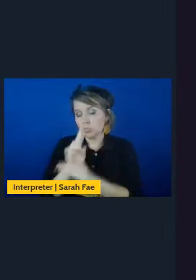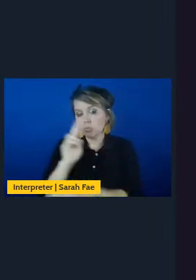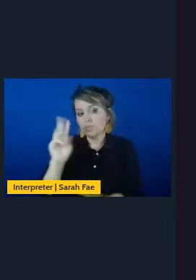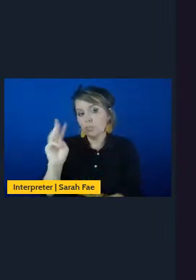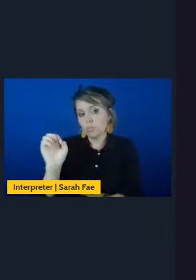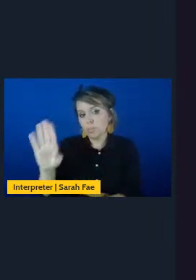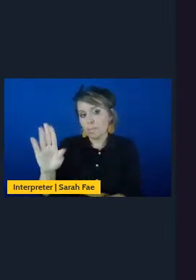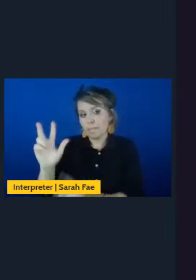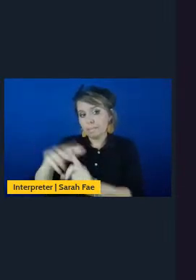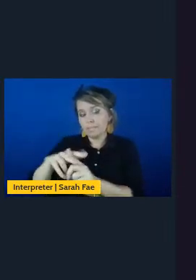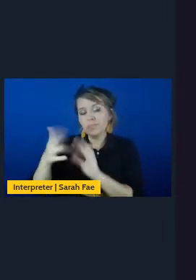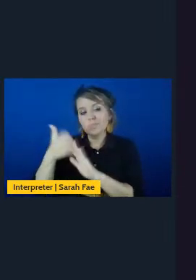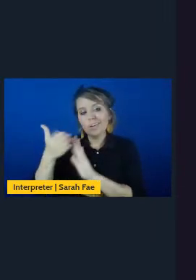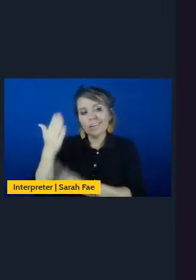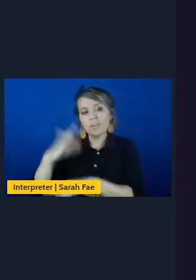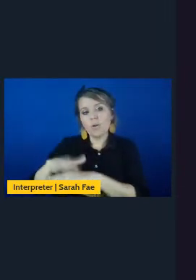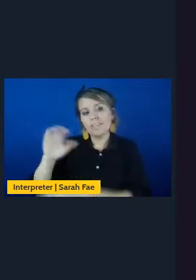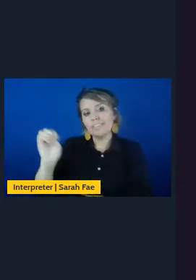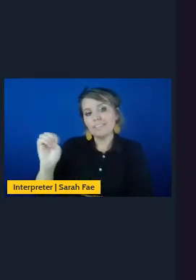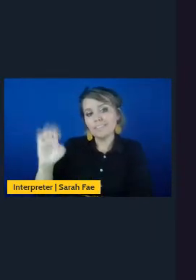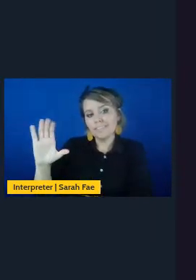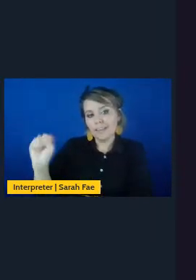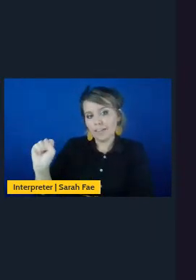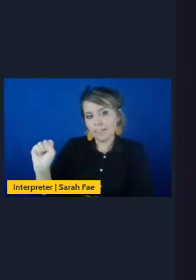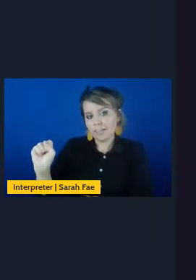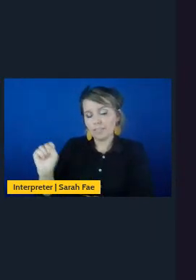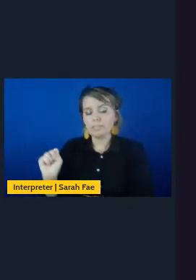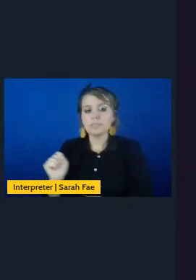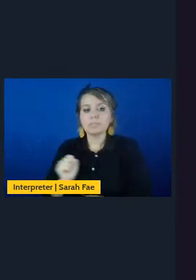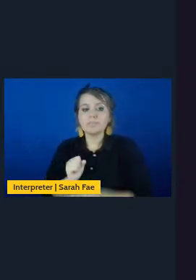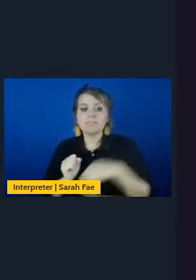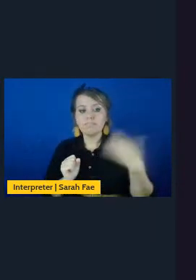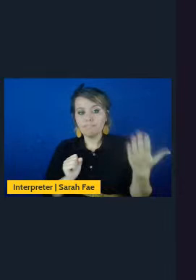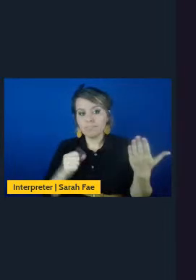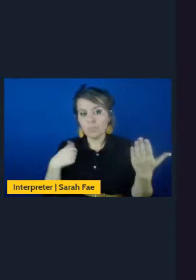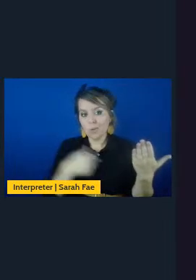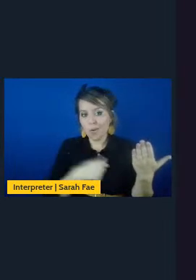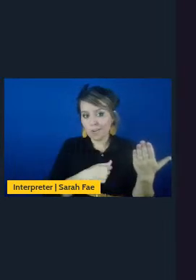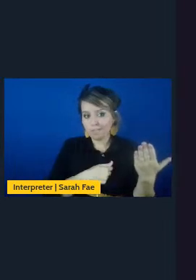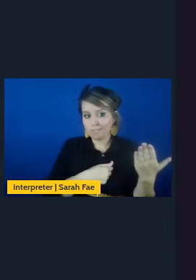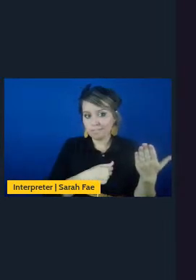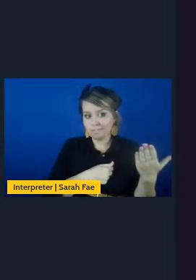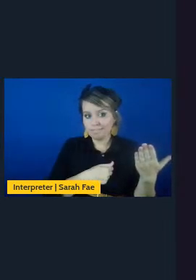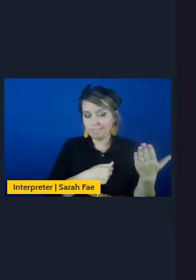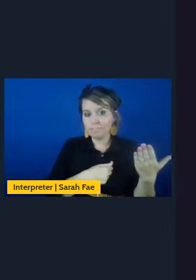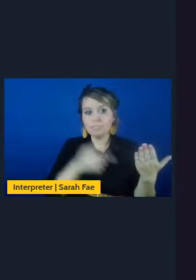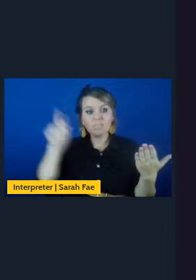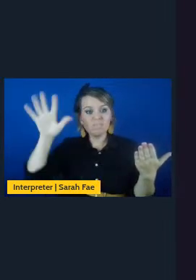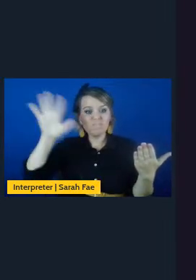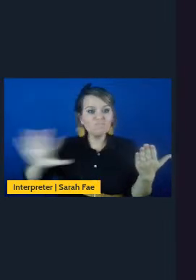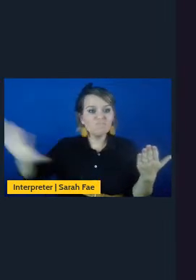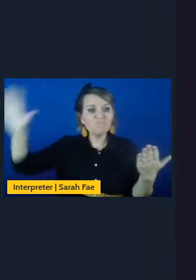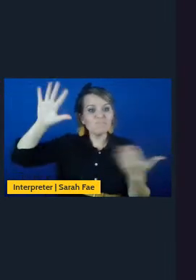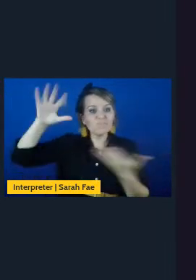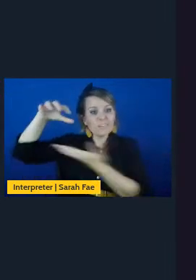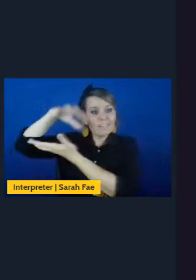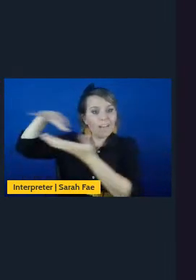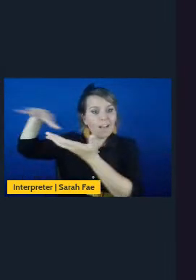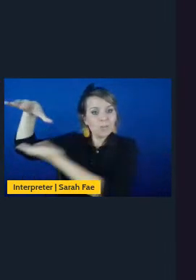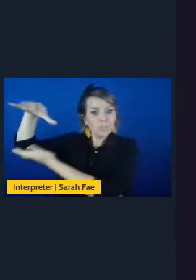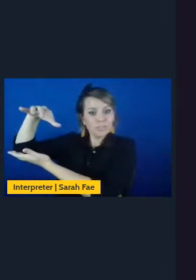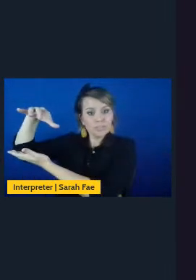on ECS. So here we are, and this is the AWS cloud, and we will